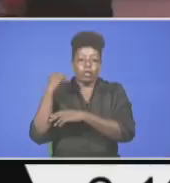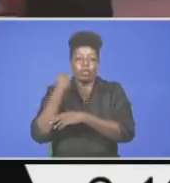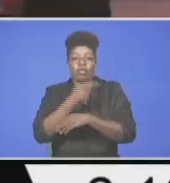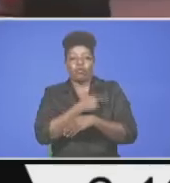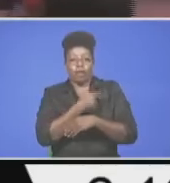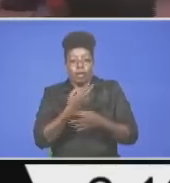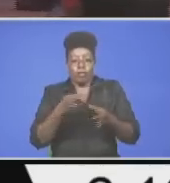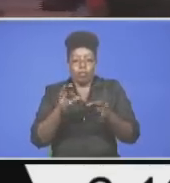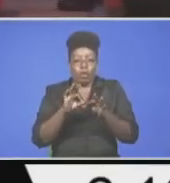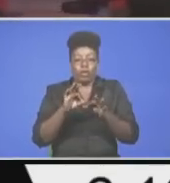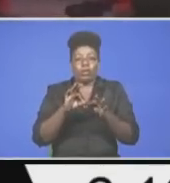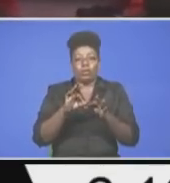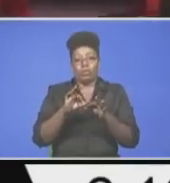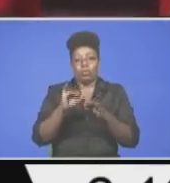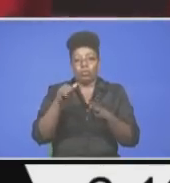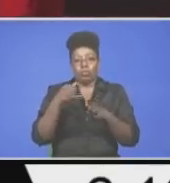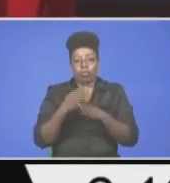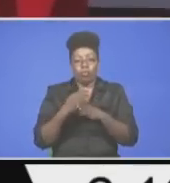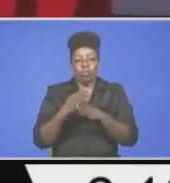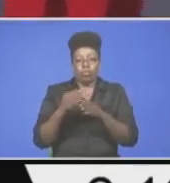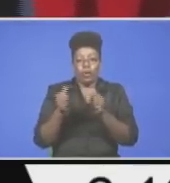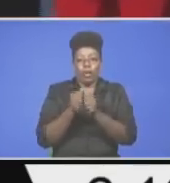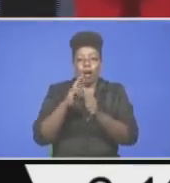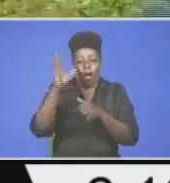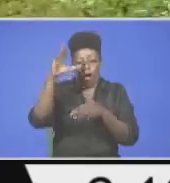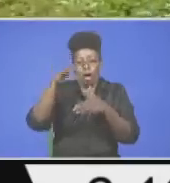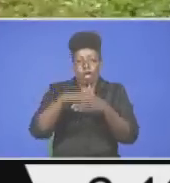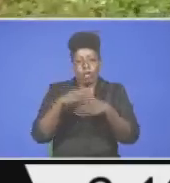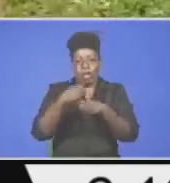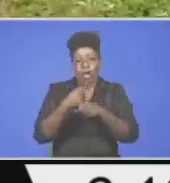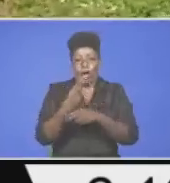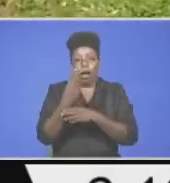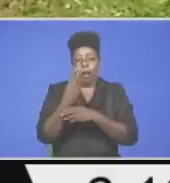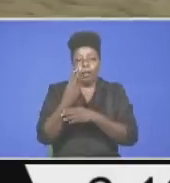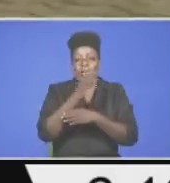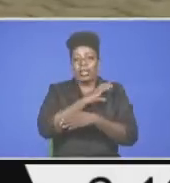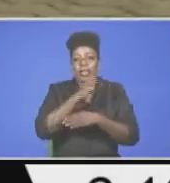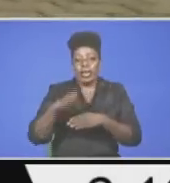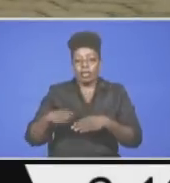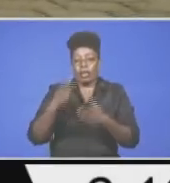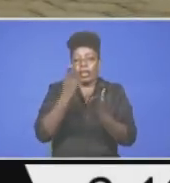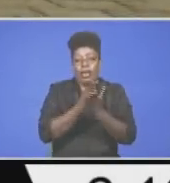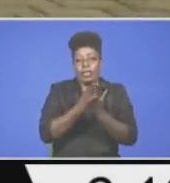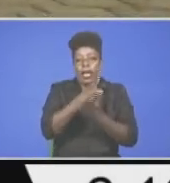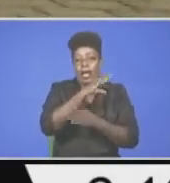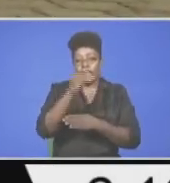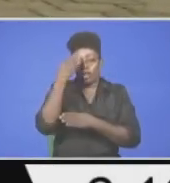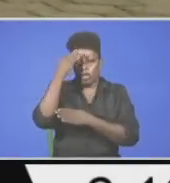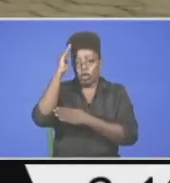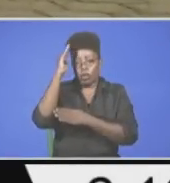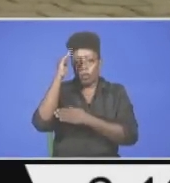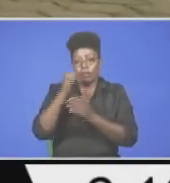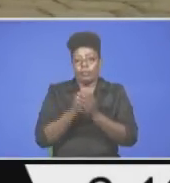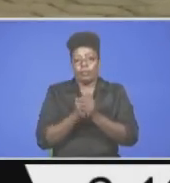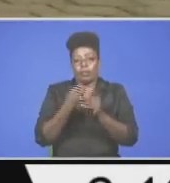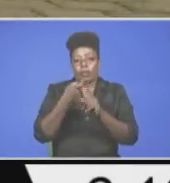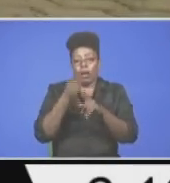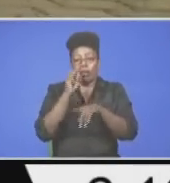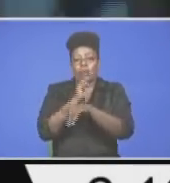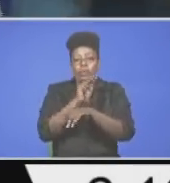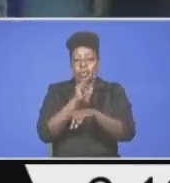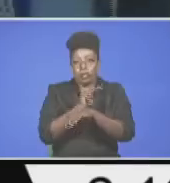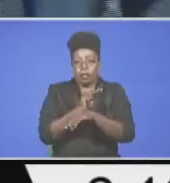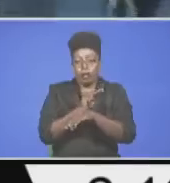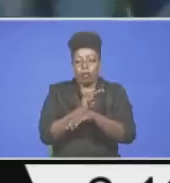an integral role, along with her husband, in setting up the embassies of the Bahamas in Haiti and Cuba. On behalf of the minister, according